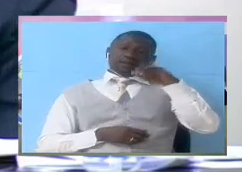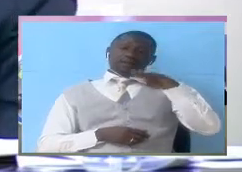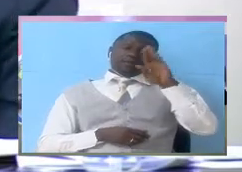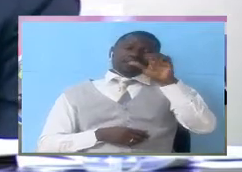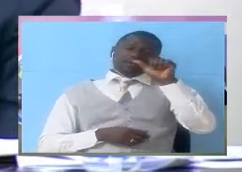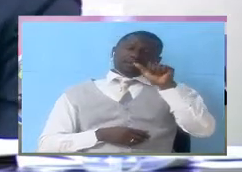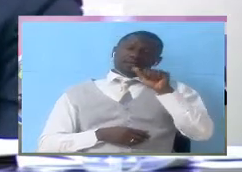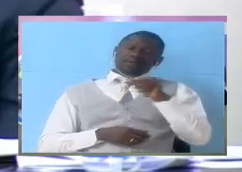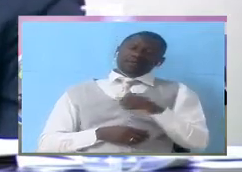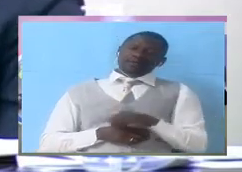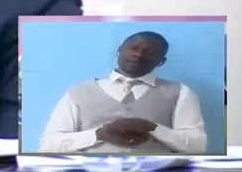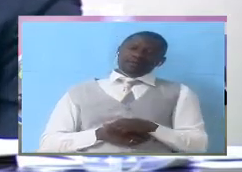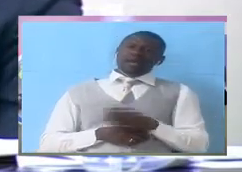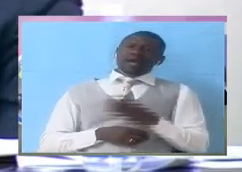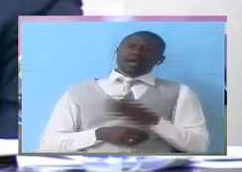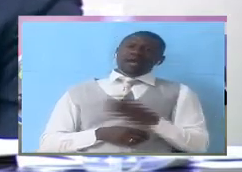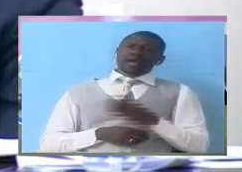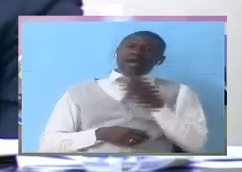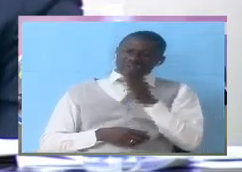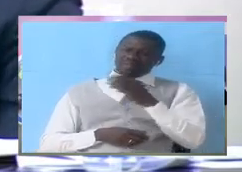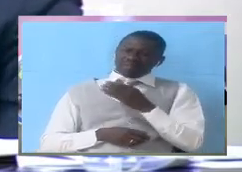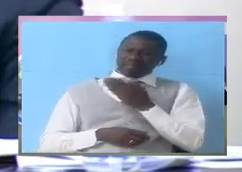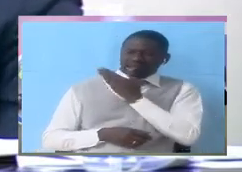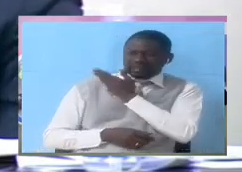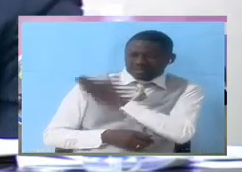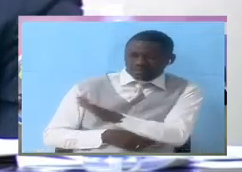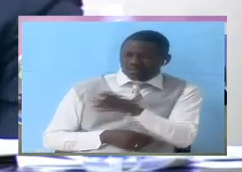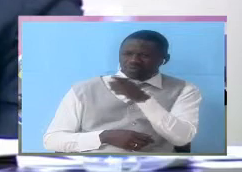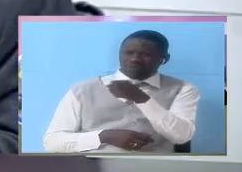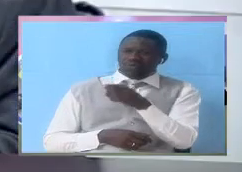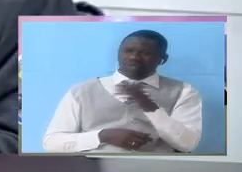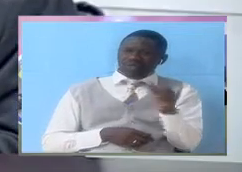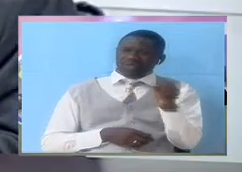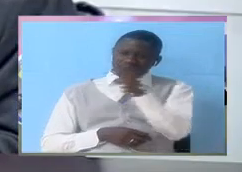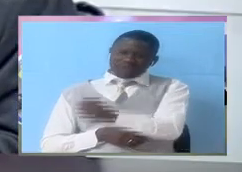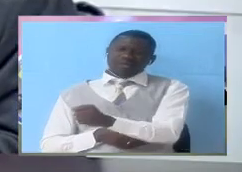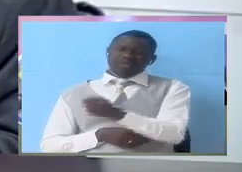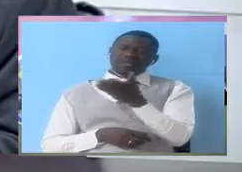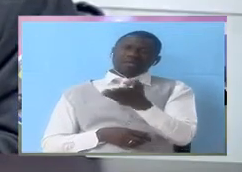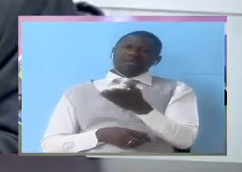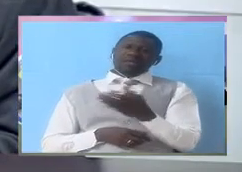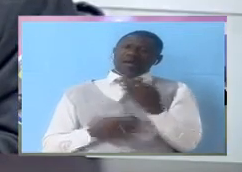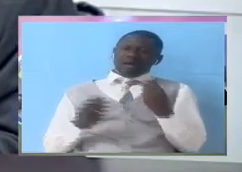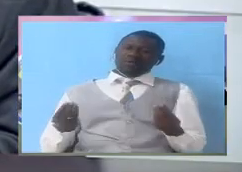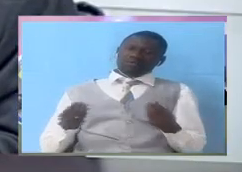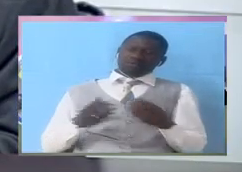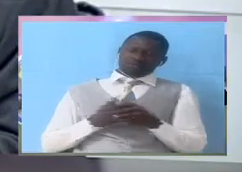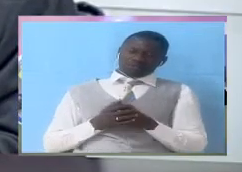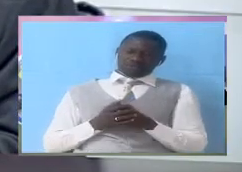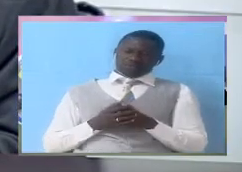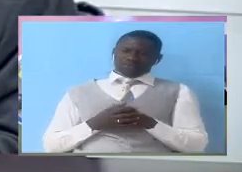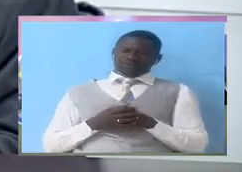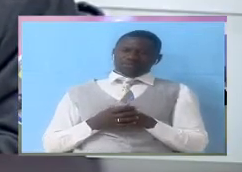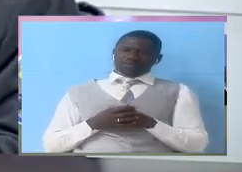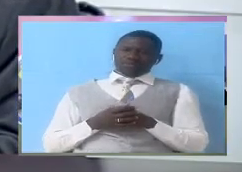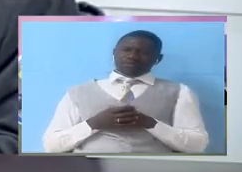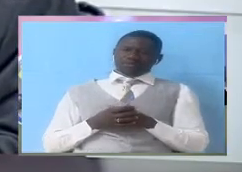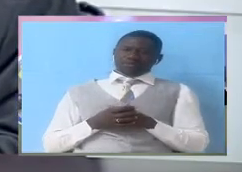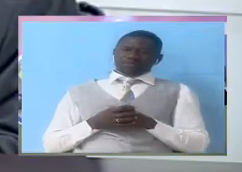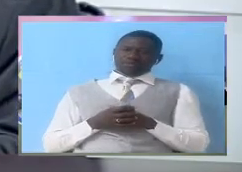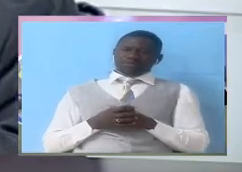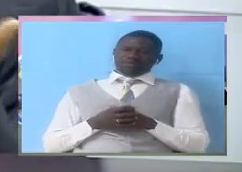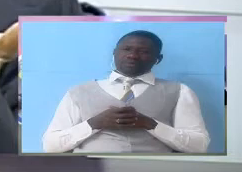Nga ne Lang Tombong moko nangu ci sa loxo ndax mun nga wax commission bi lolu naka la deme? I don't know. He must have had his own agenda or he must